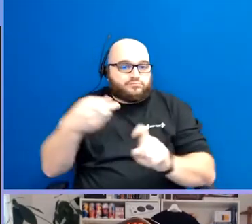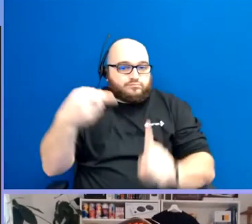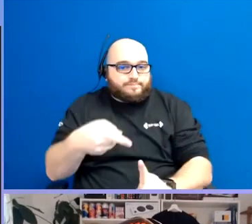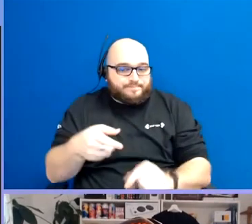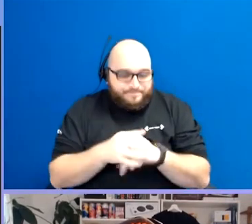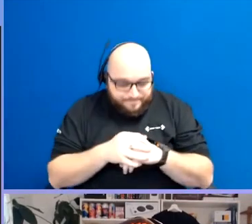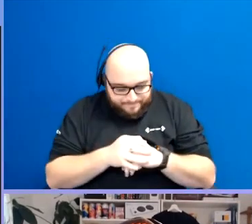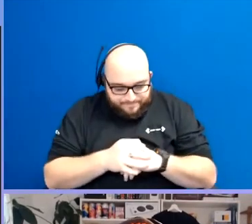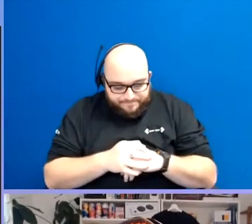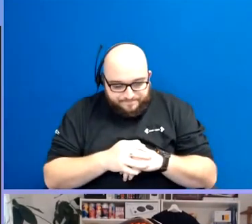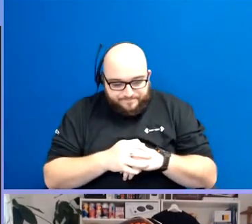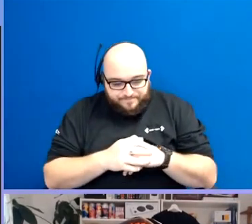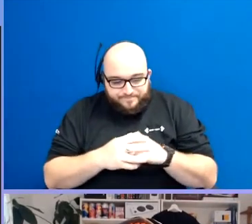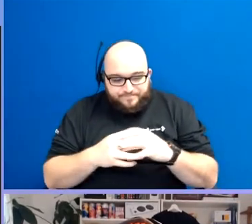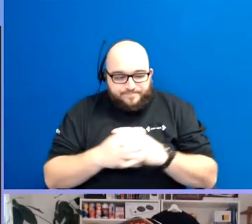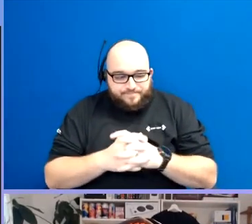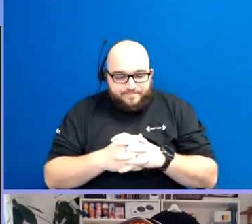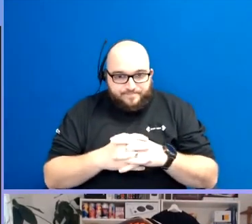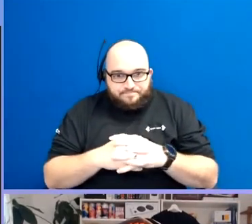So,